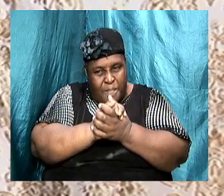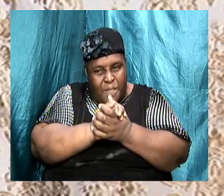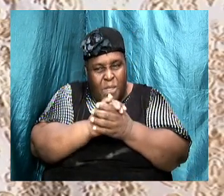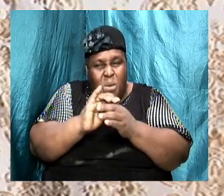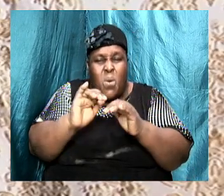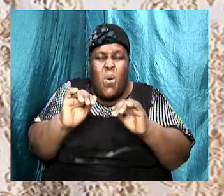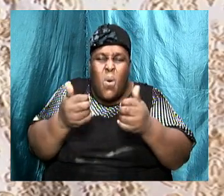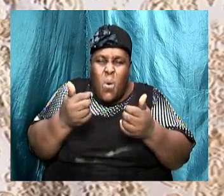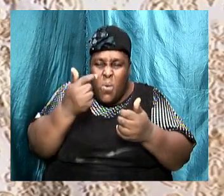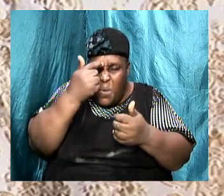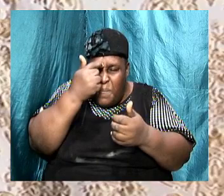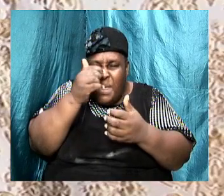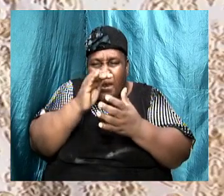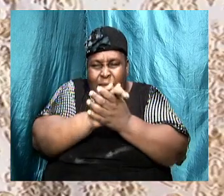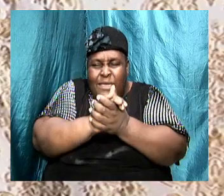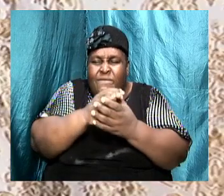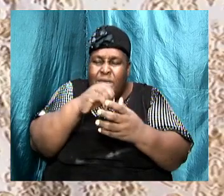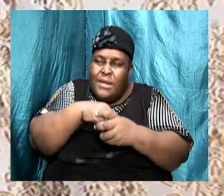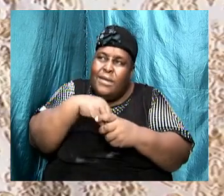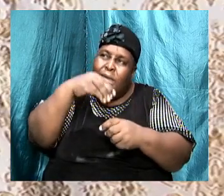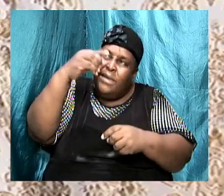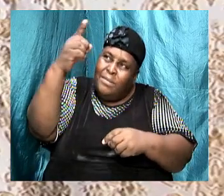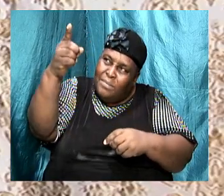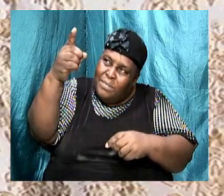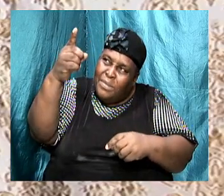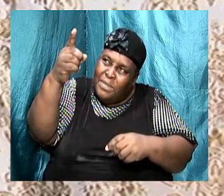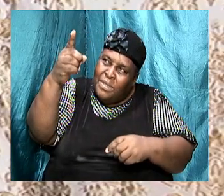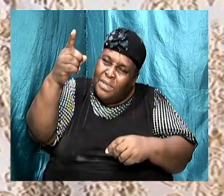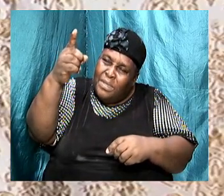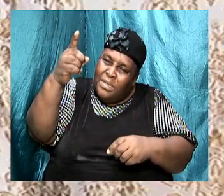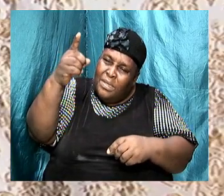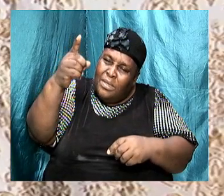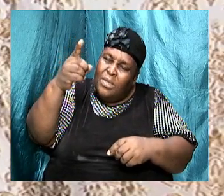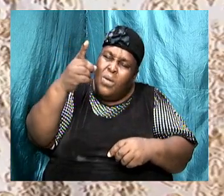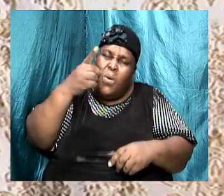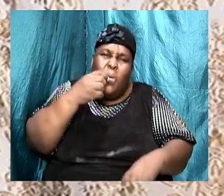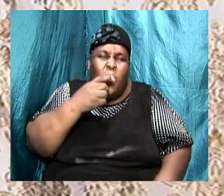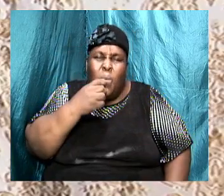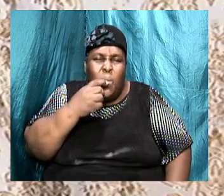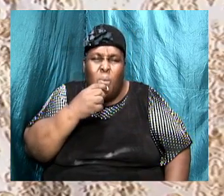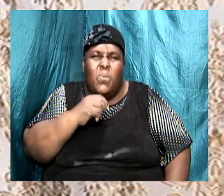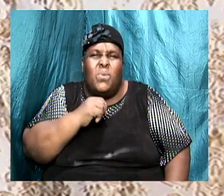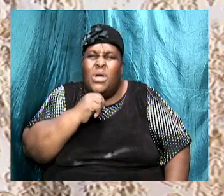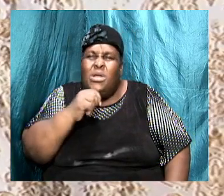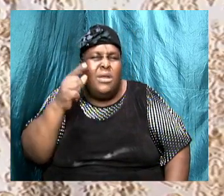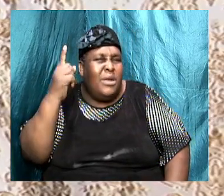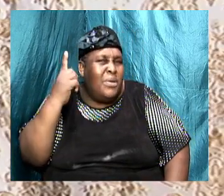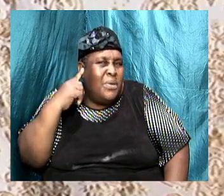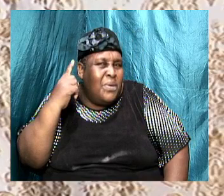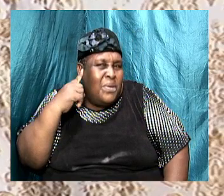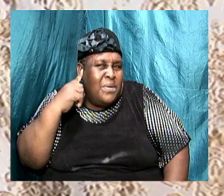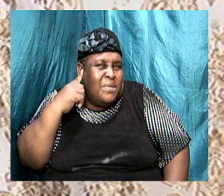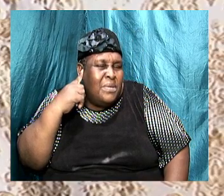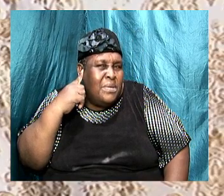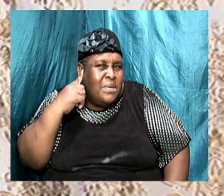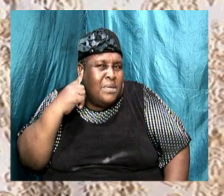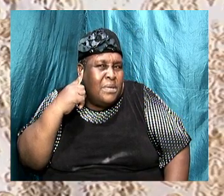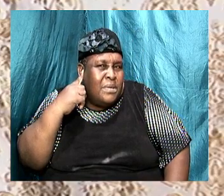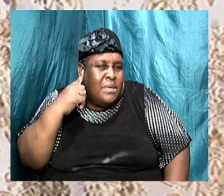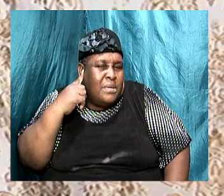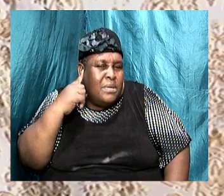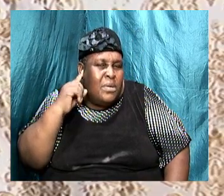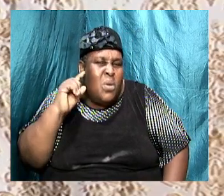how shall they believe in him of whom they have not heard?